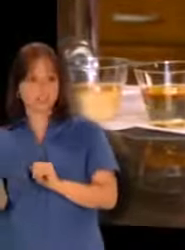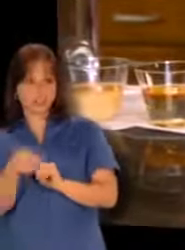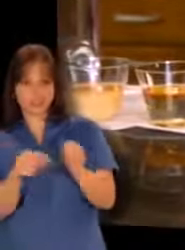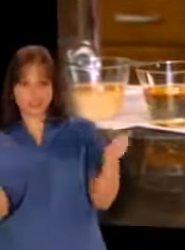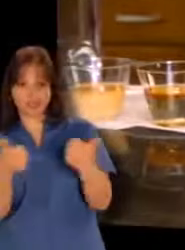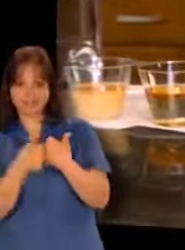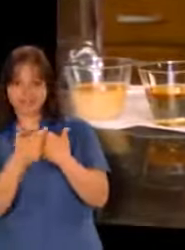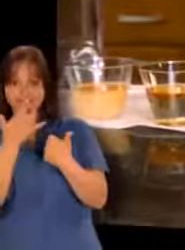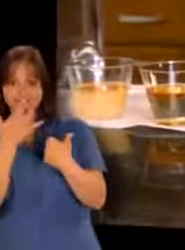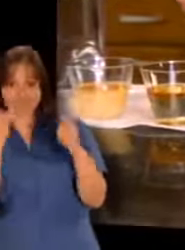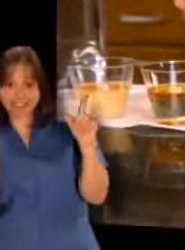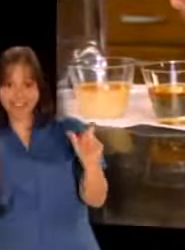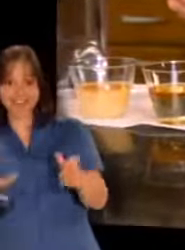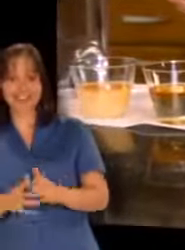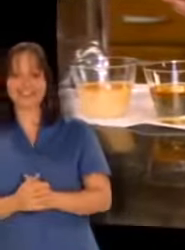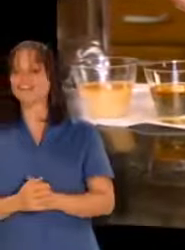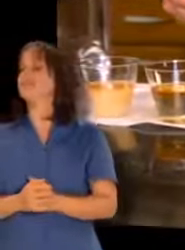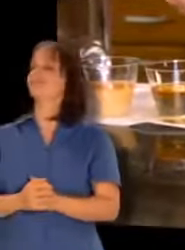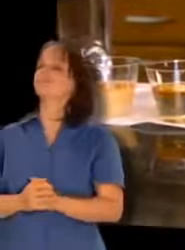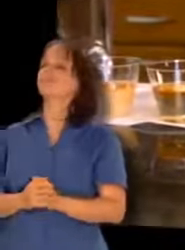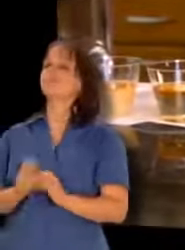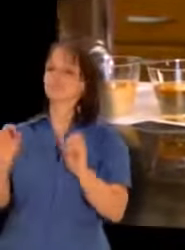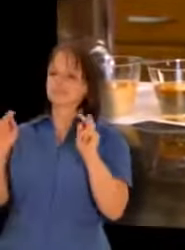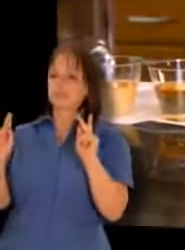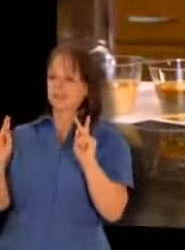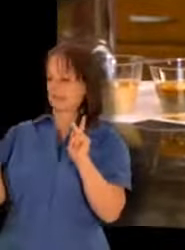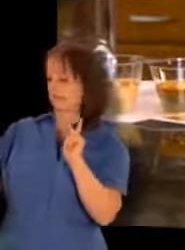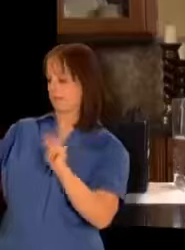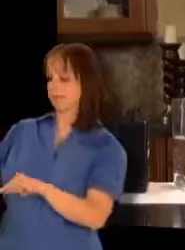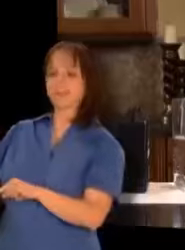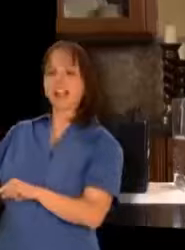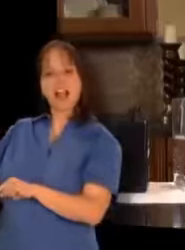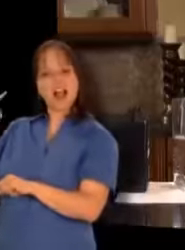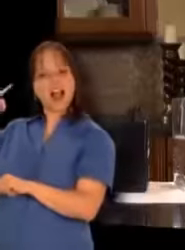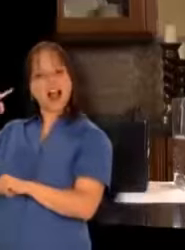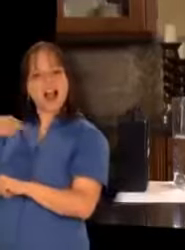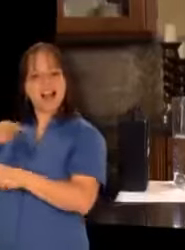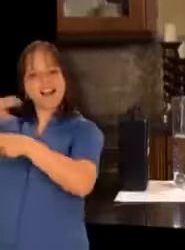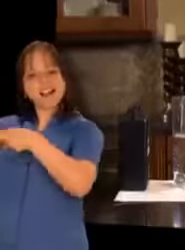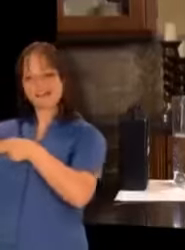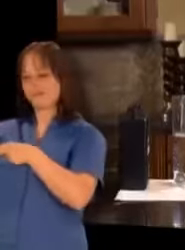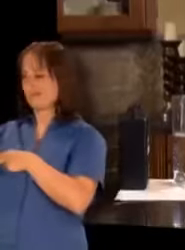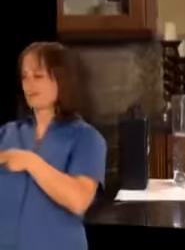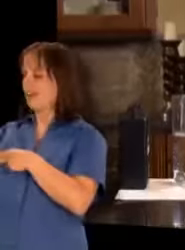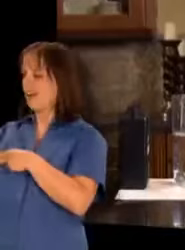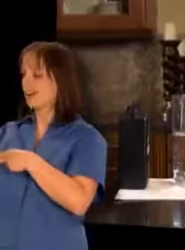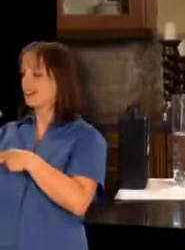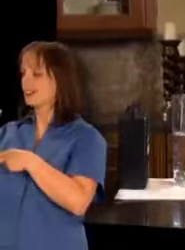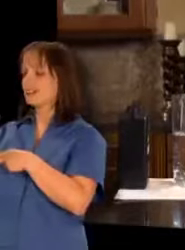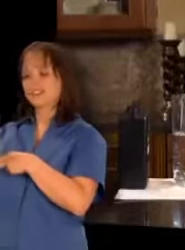for a taste test today? Okay, let's get I call these Kangen tomatoes.